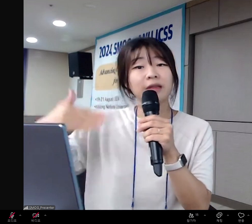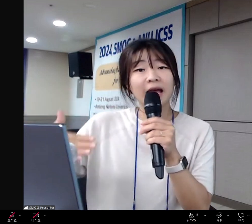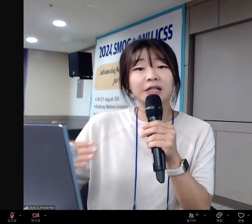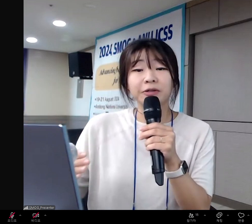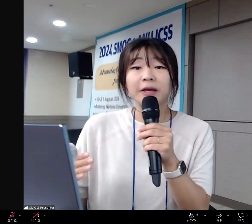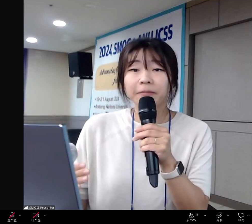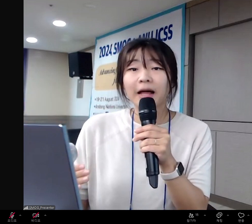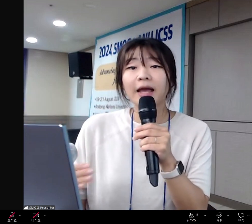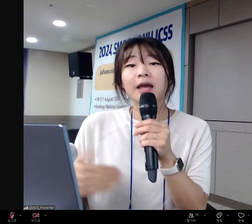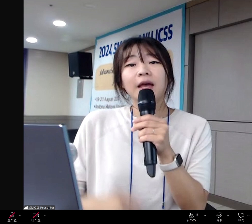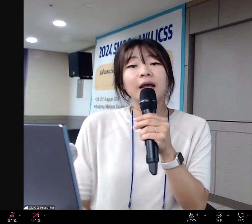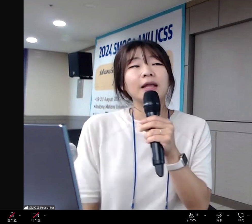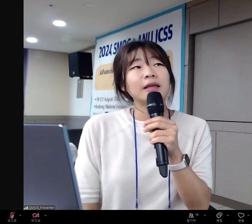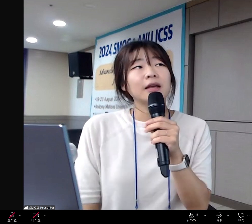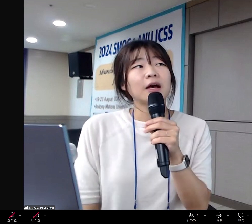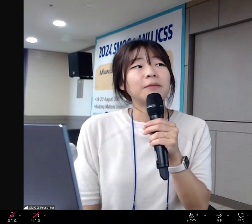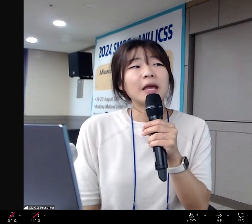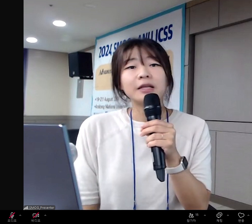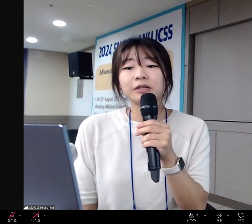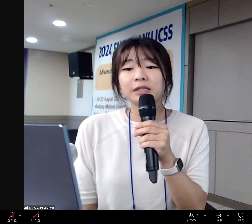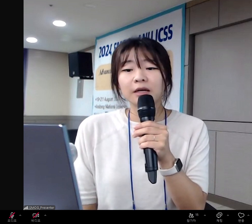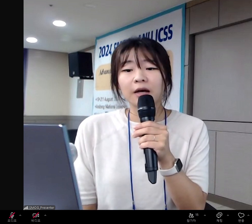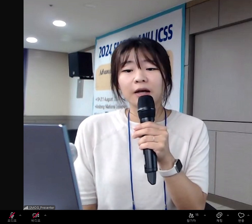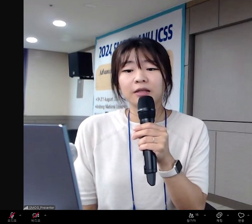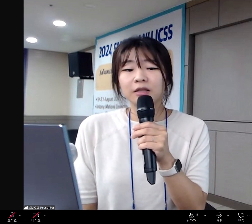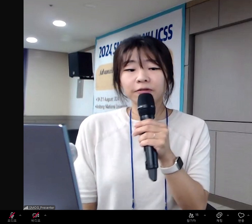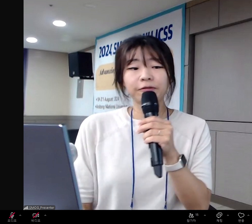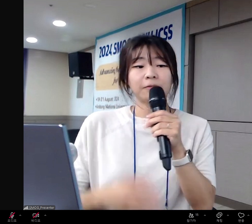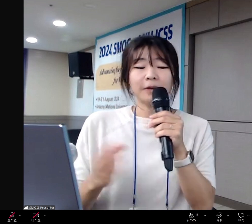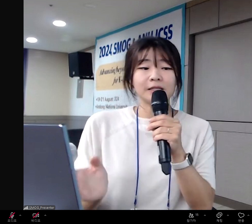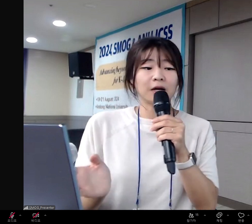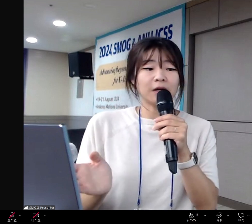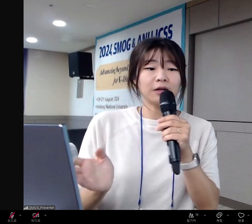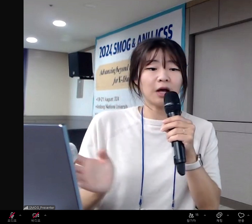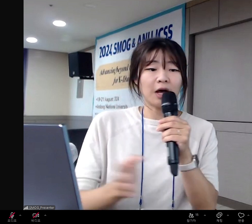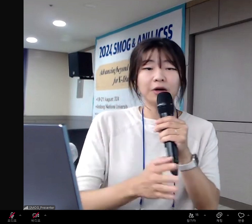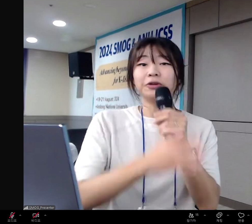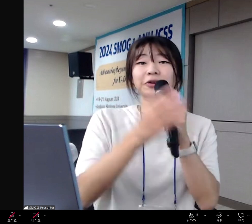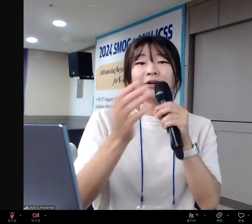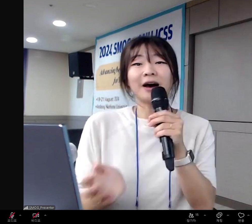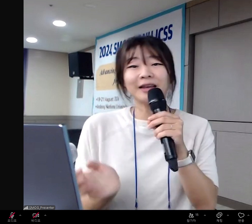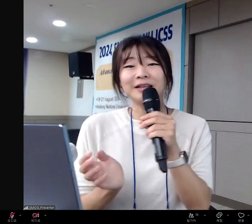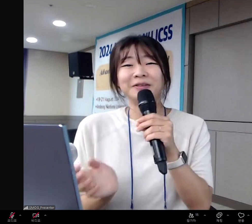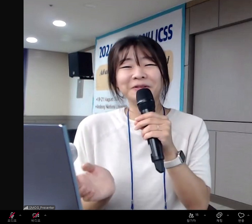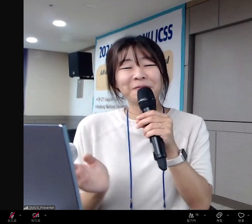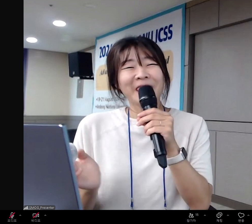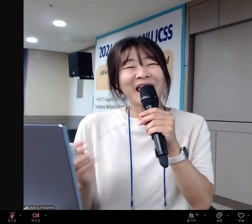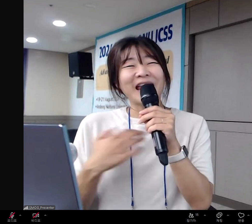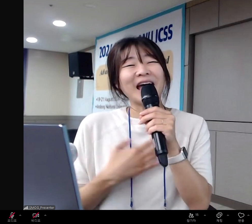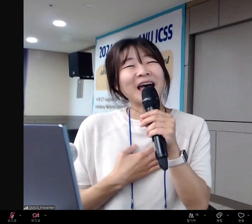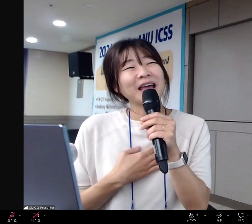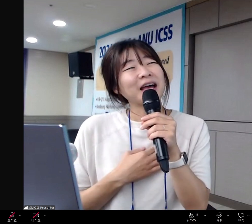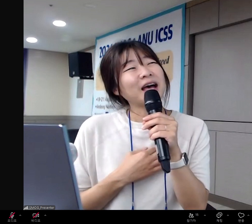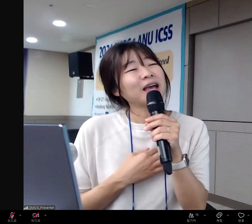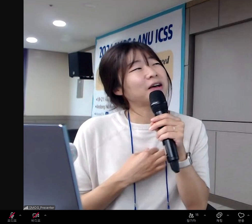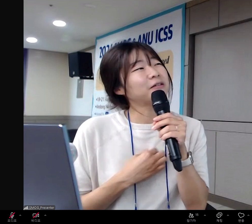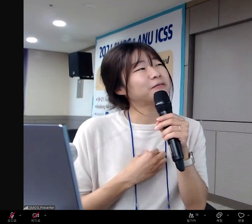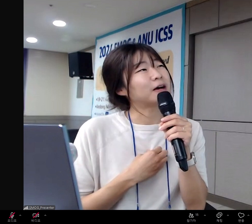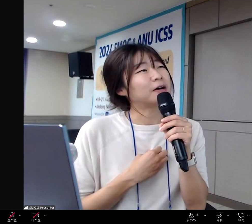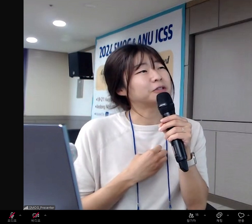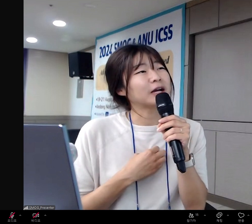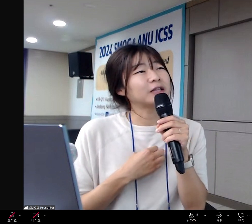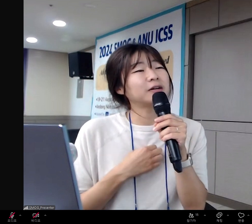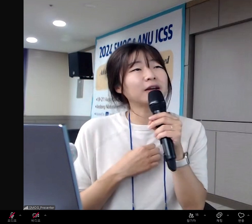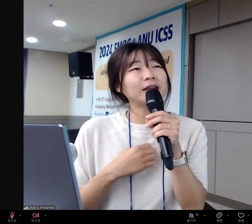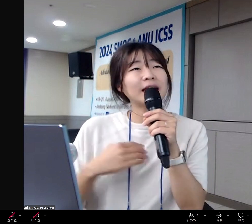do they actually apply? Yeah. And I think answers differ based on who you're talking to. And I